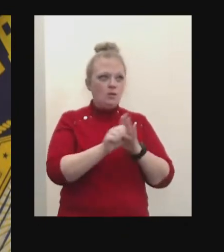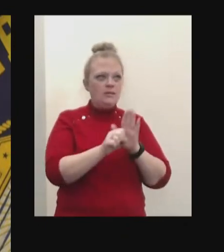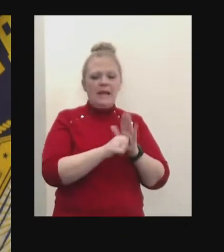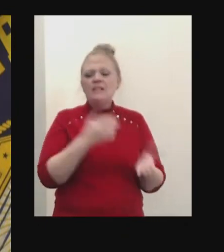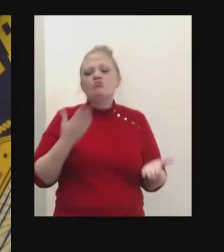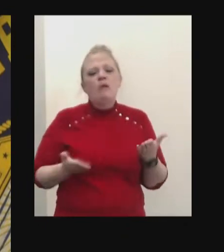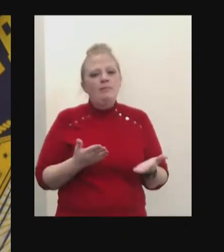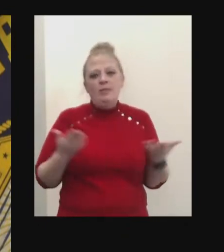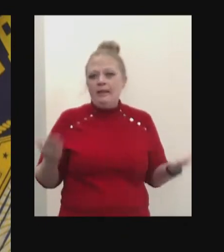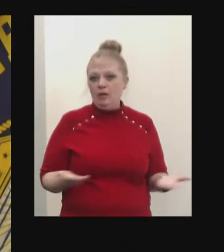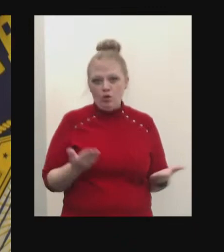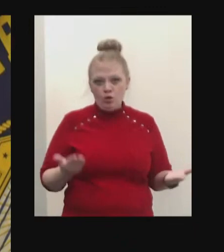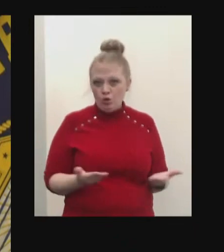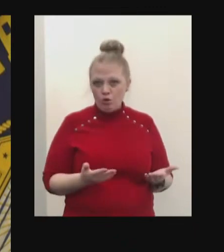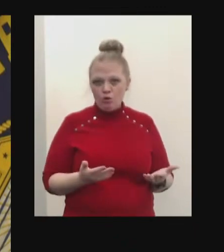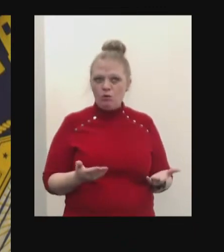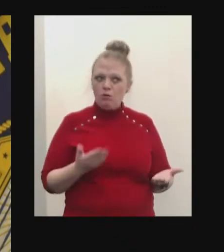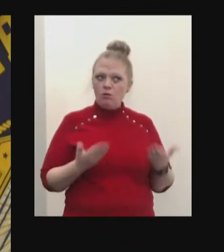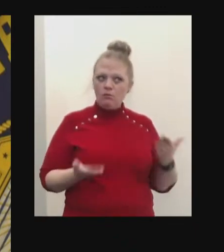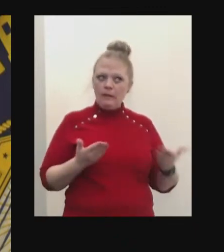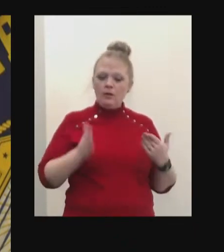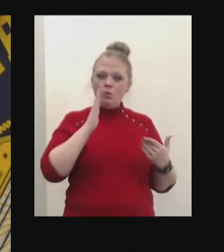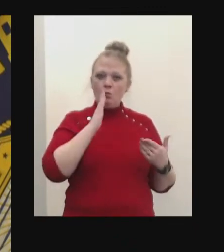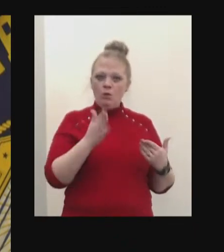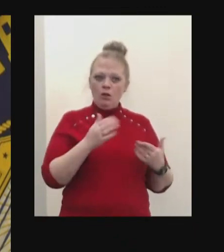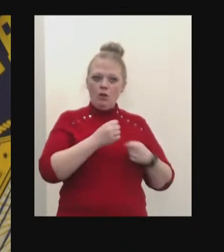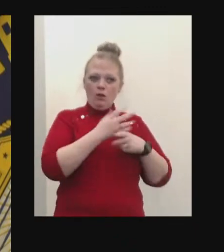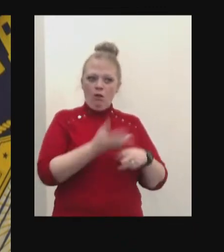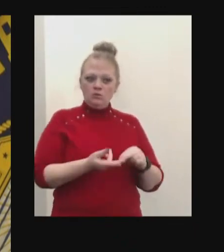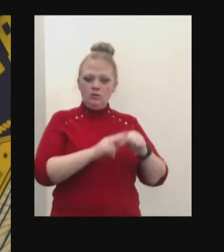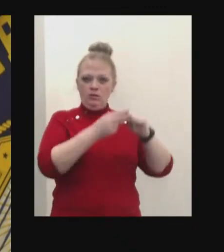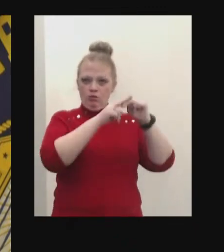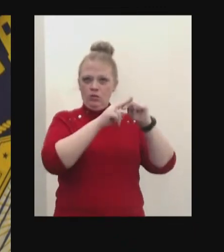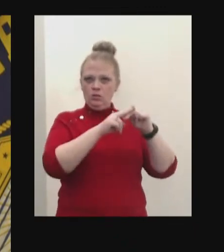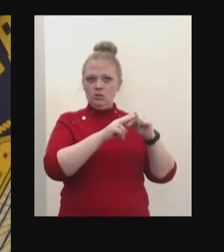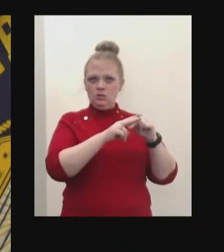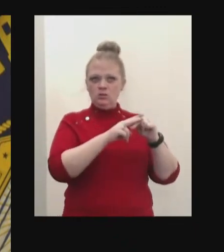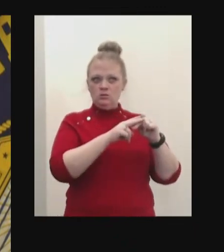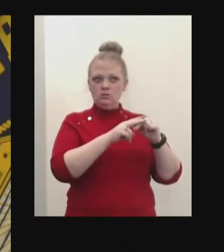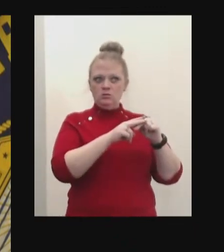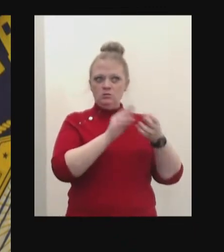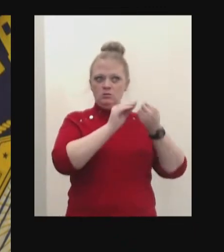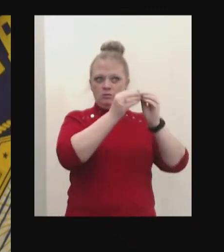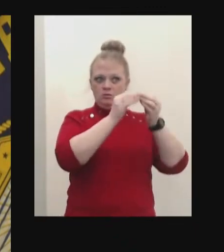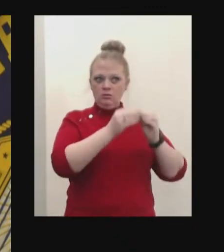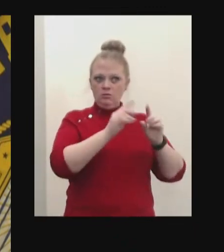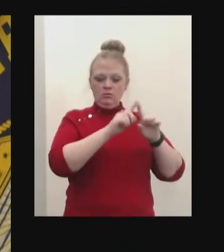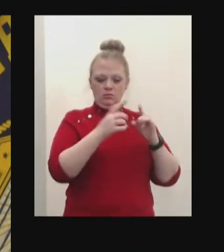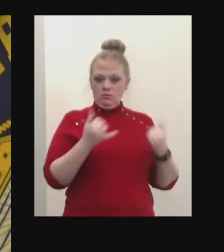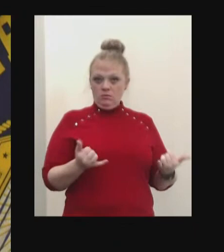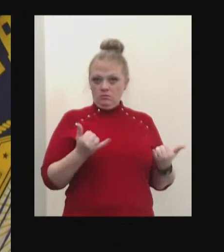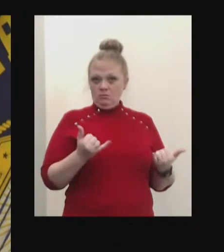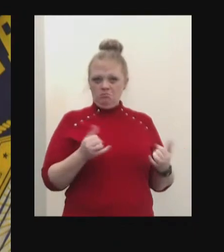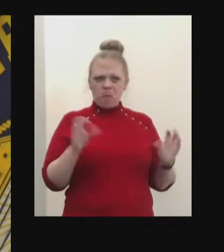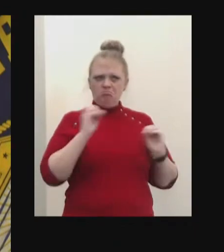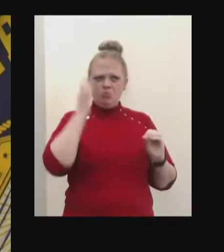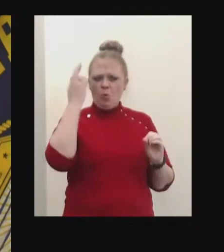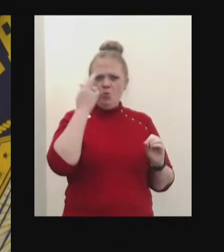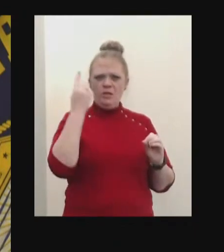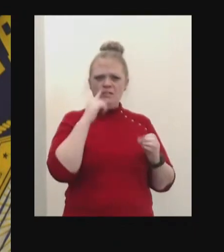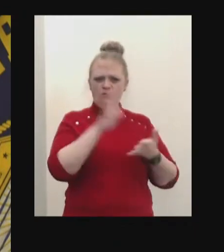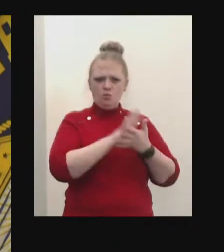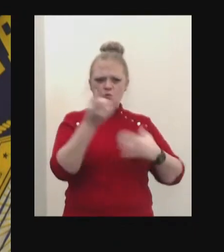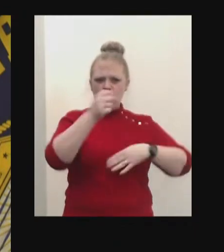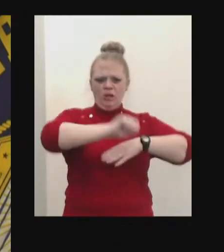It's going to, in all likelihood, result in some increased cases. But right now, we don't see any reason to have school shut down. That's why